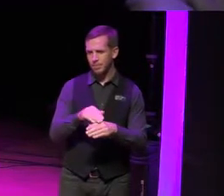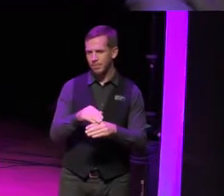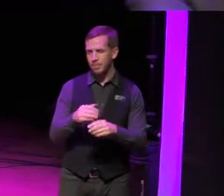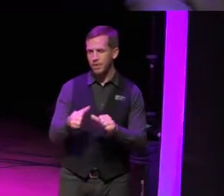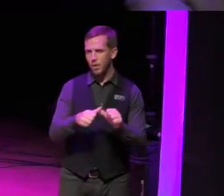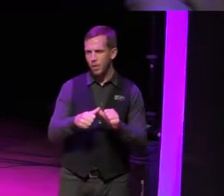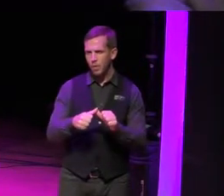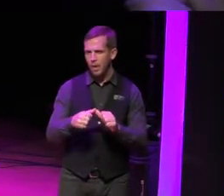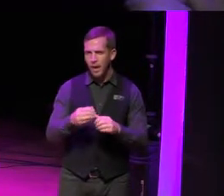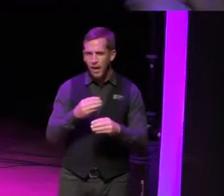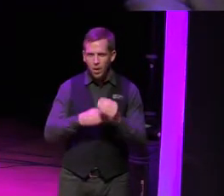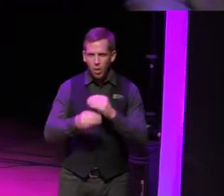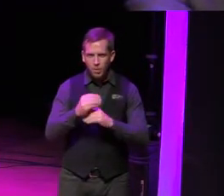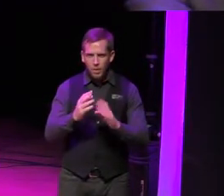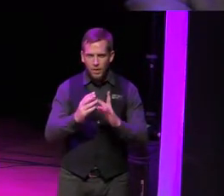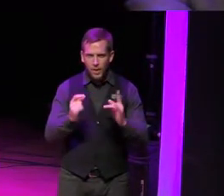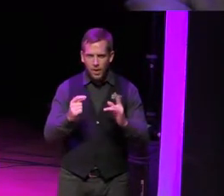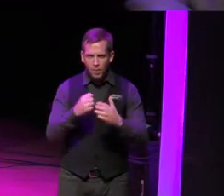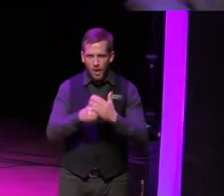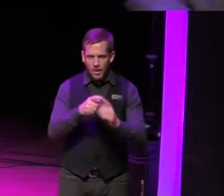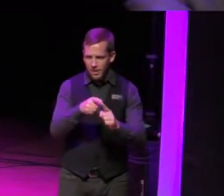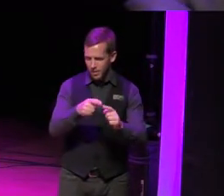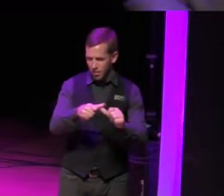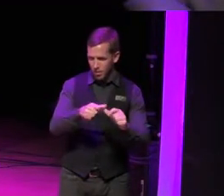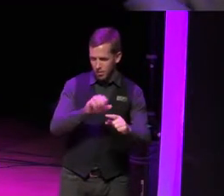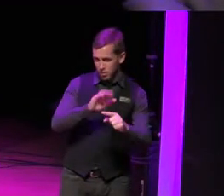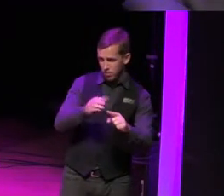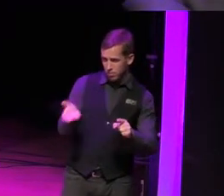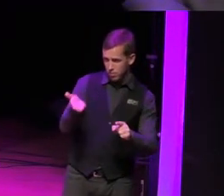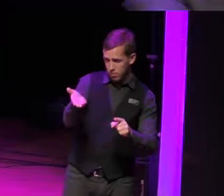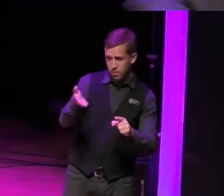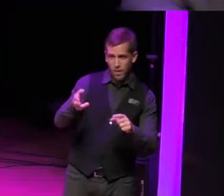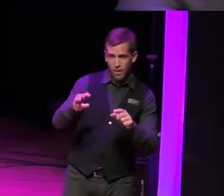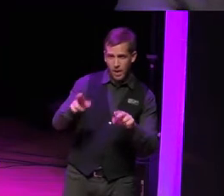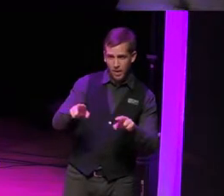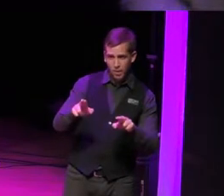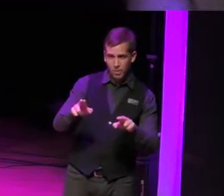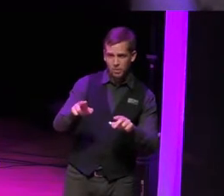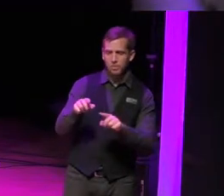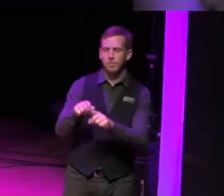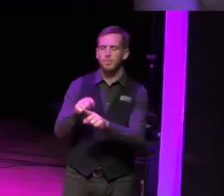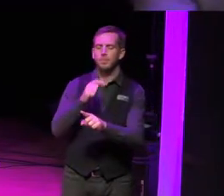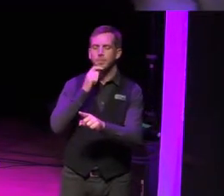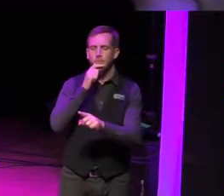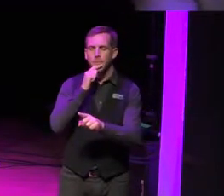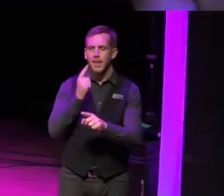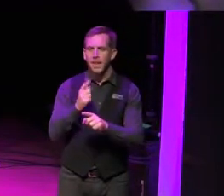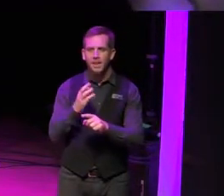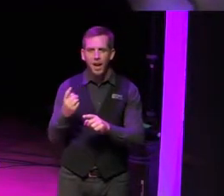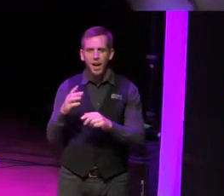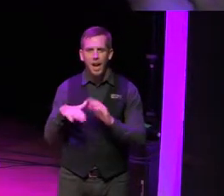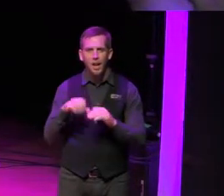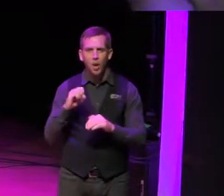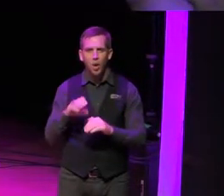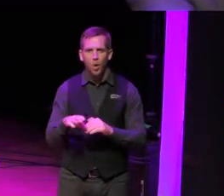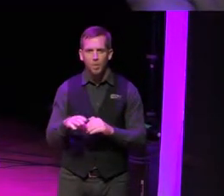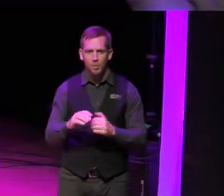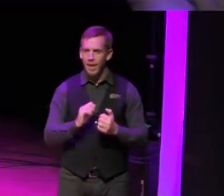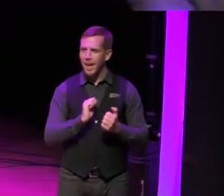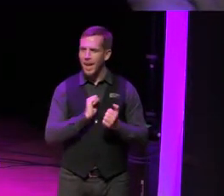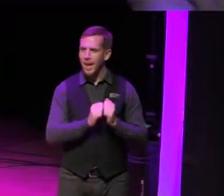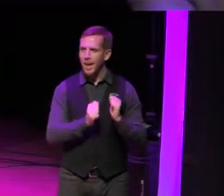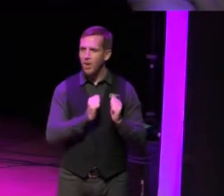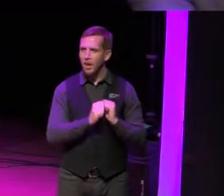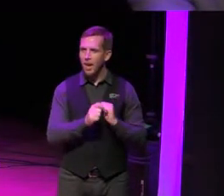the implementation of the decision. And that related to the case involving the renovations at the president's